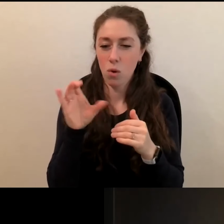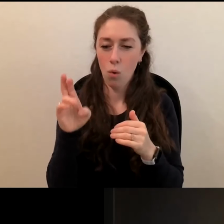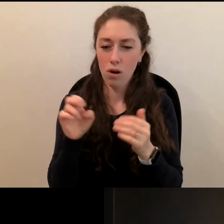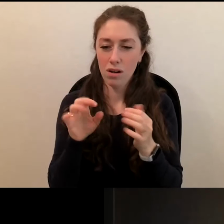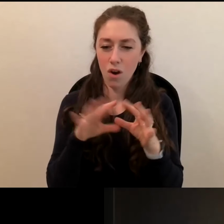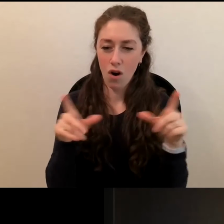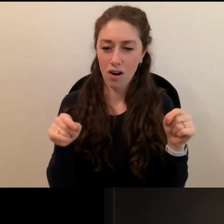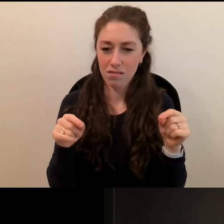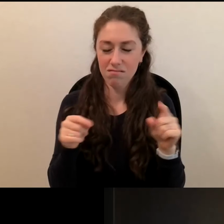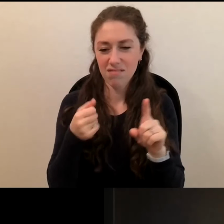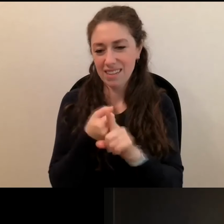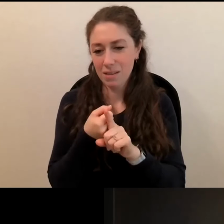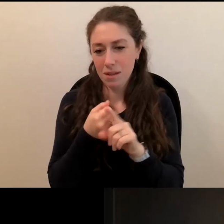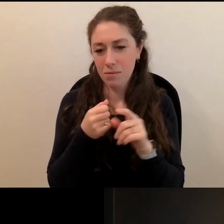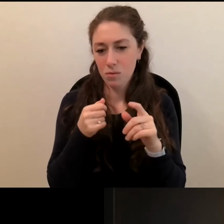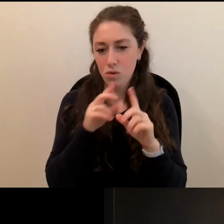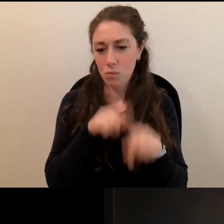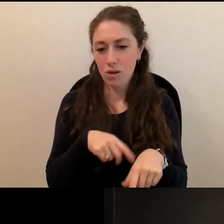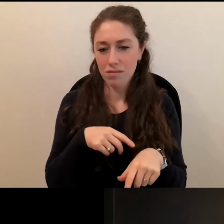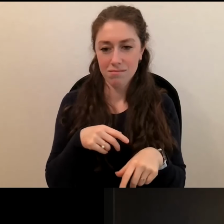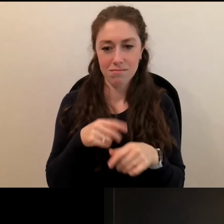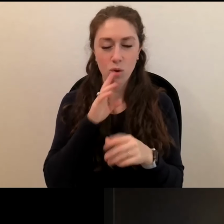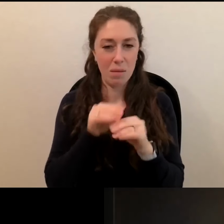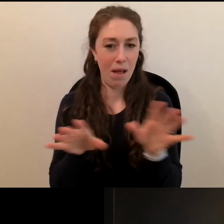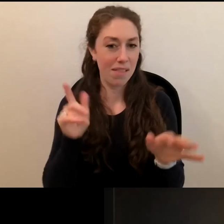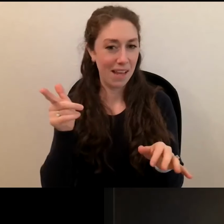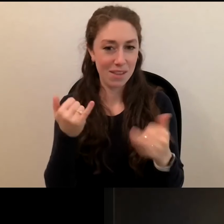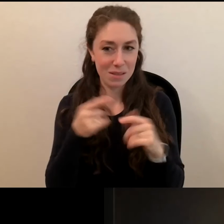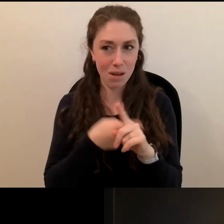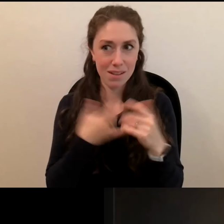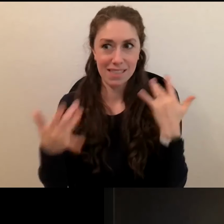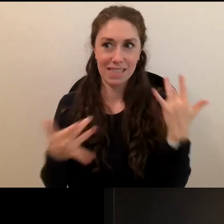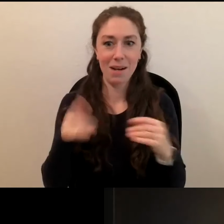come out of that later this month, which we're very excited about, as well as